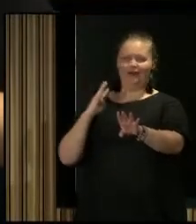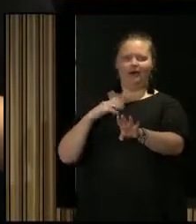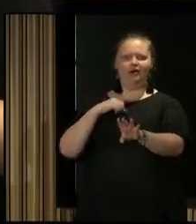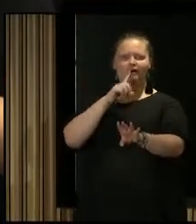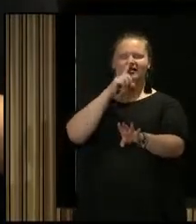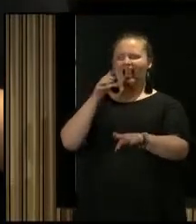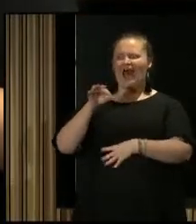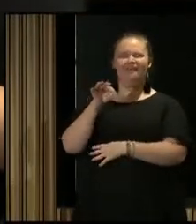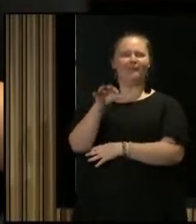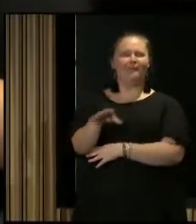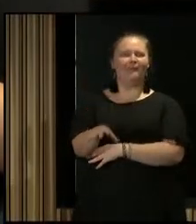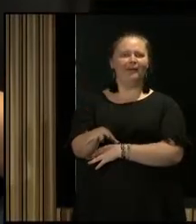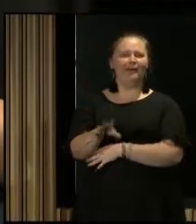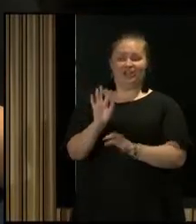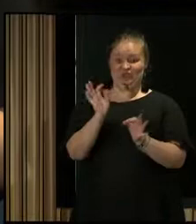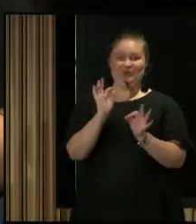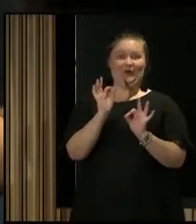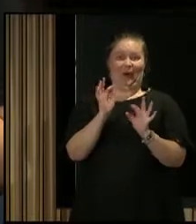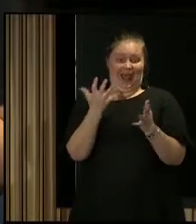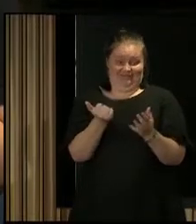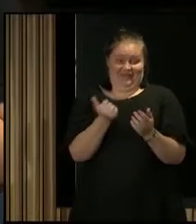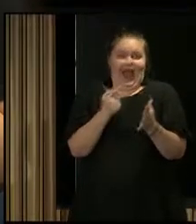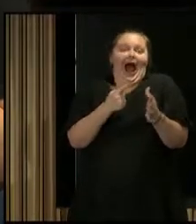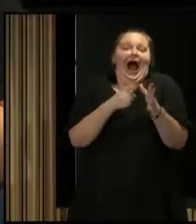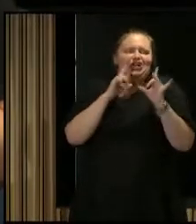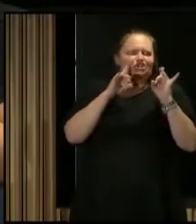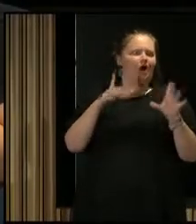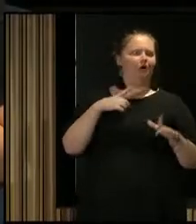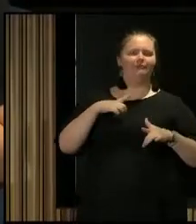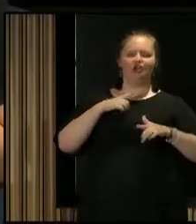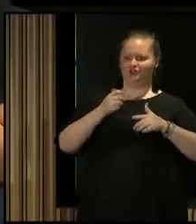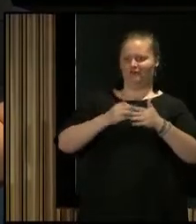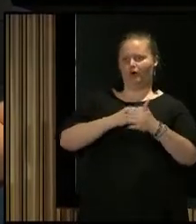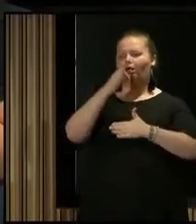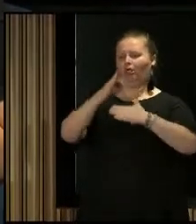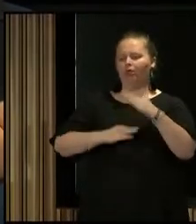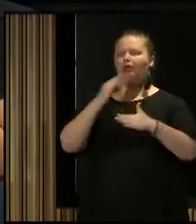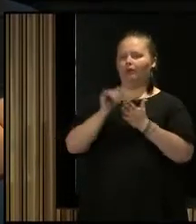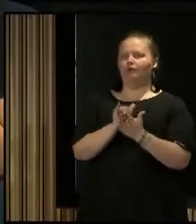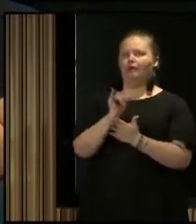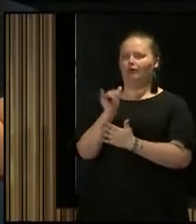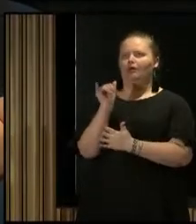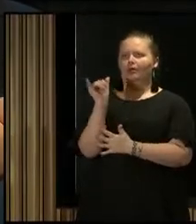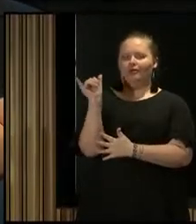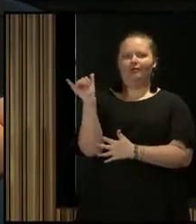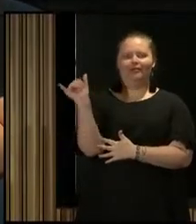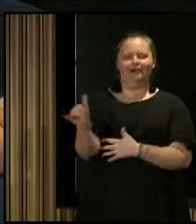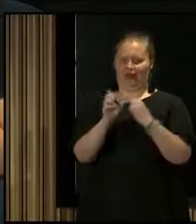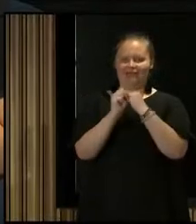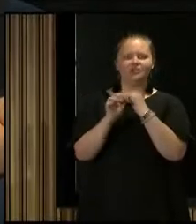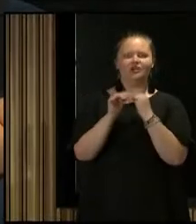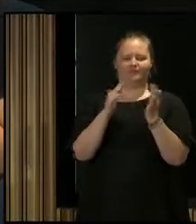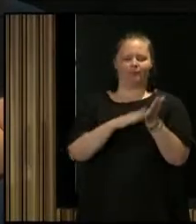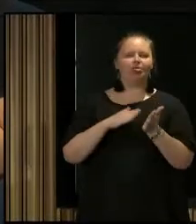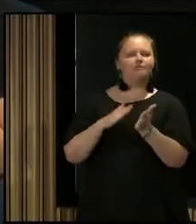cannot afford to not do something. We have travelled for days. We have been just chipping away at this, advertising it for